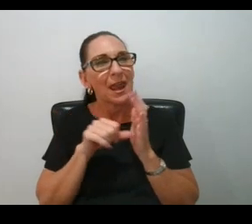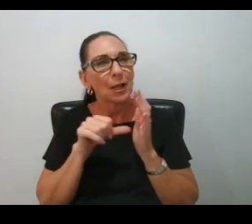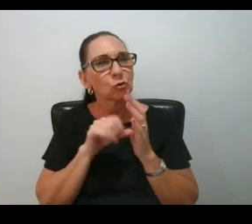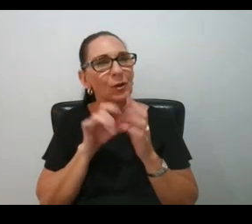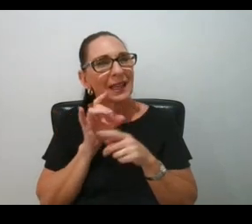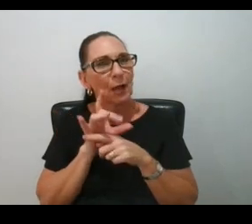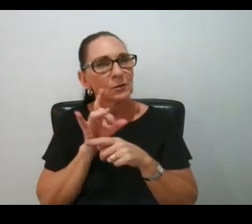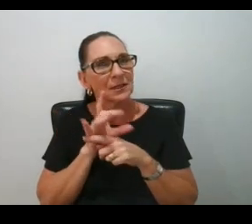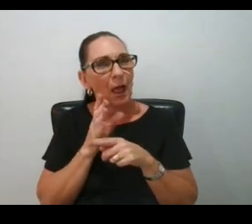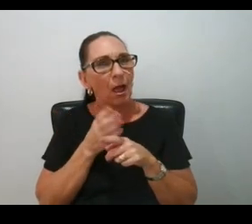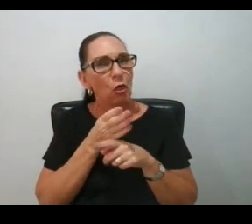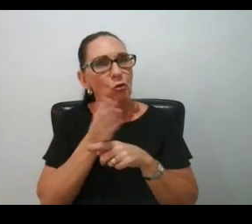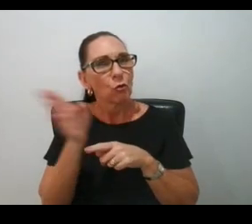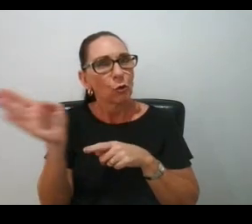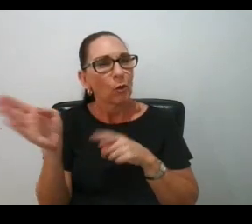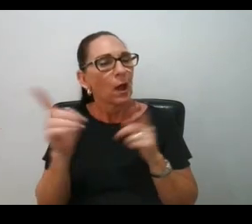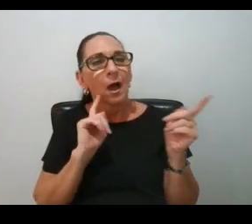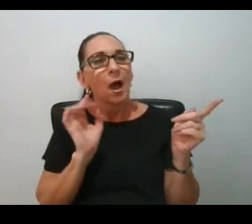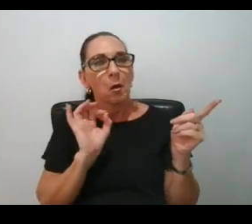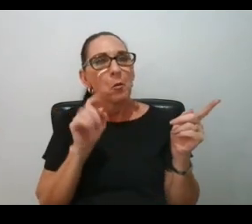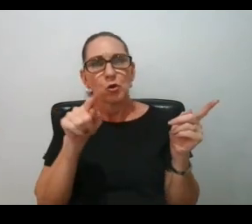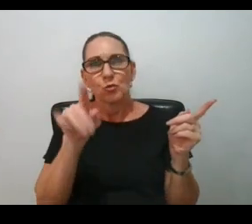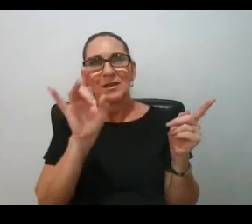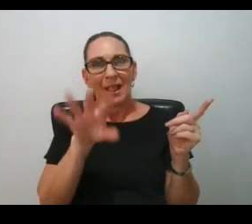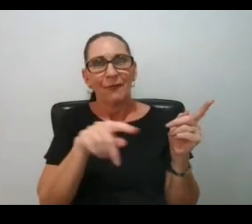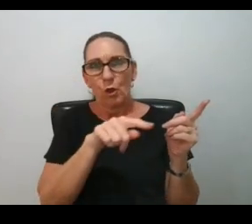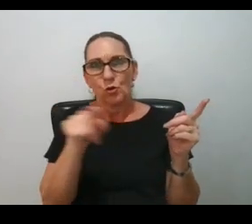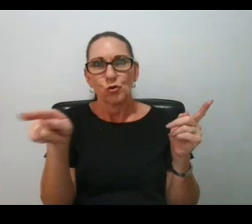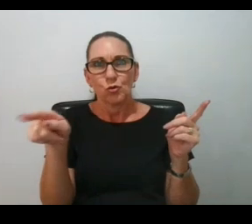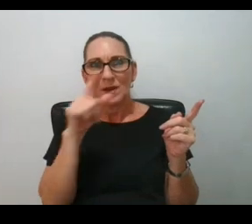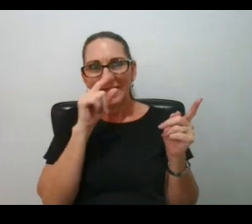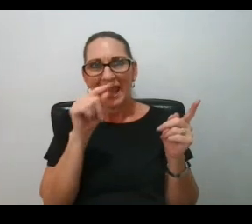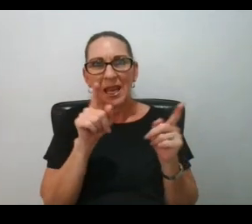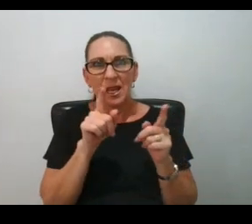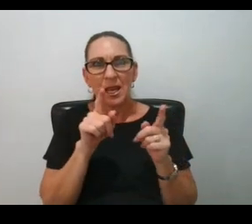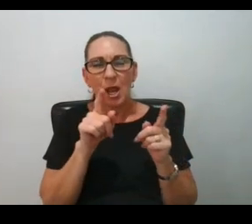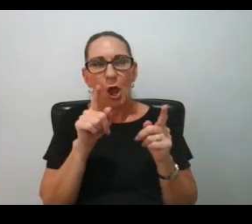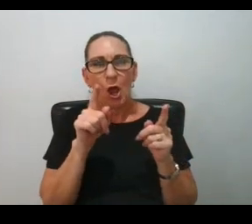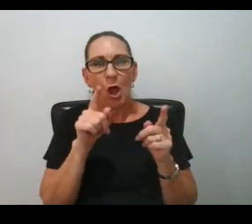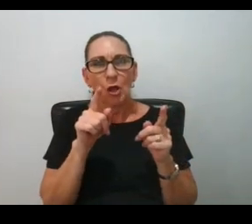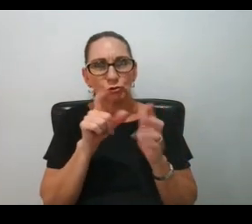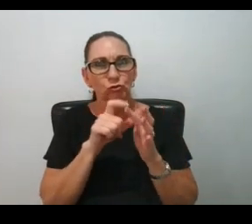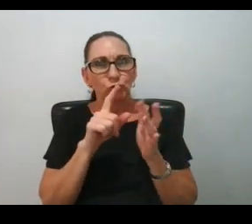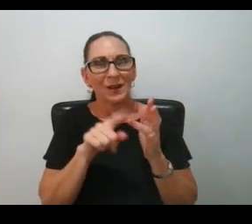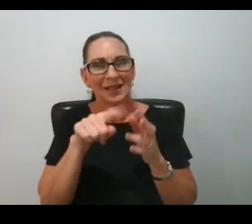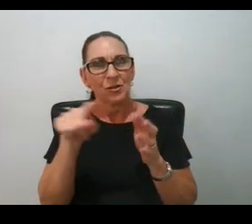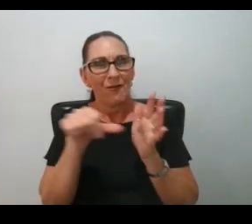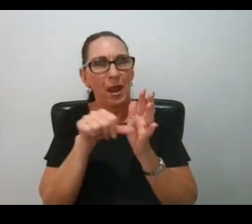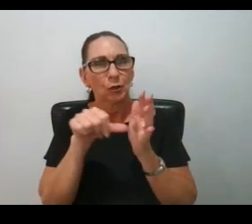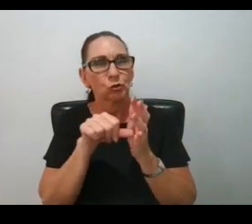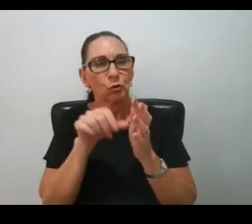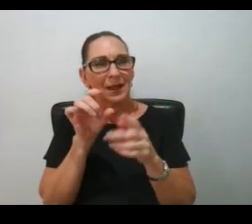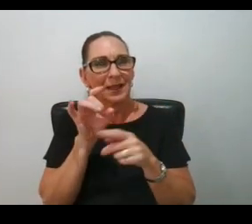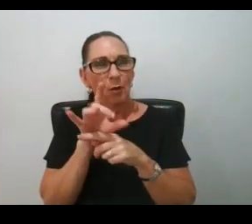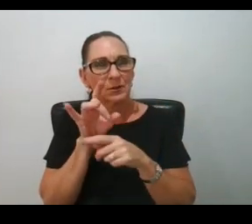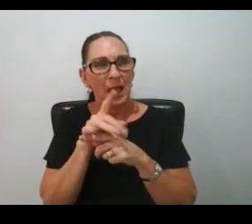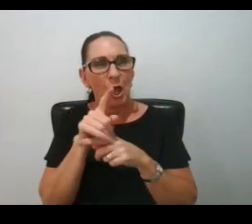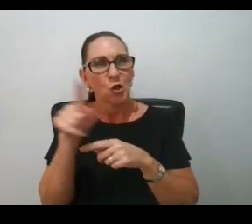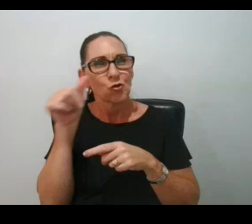that yourself because you're as equally able as I am to know whether they got a benefit or not, yeah, and whether or not there was